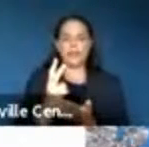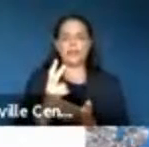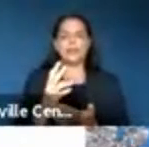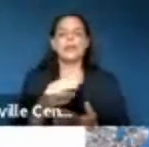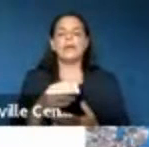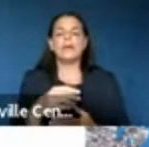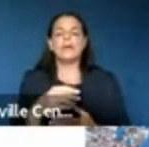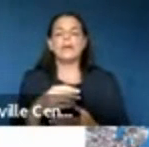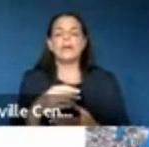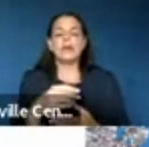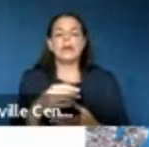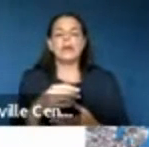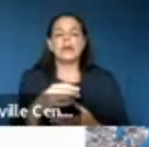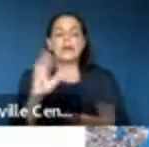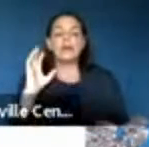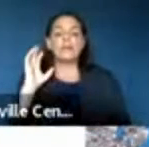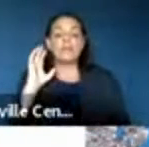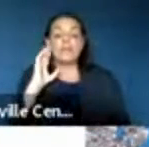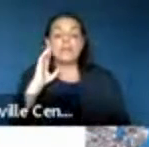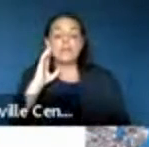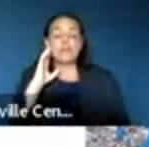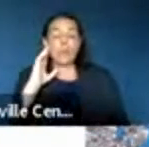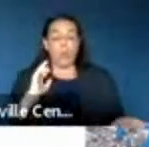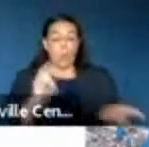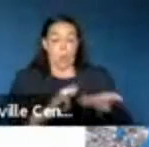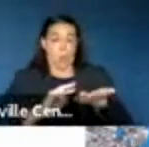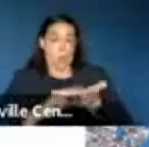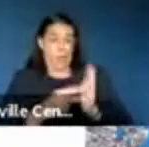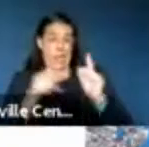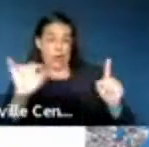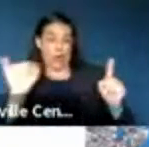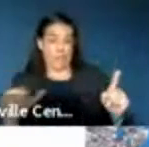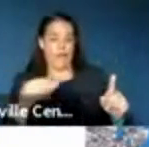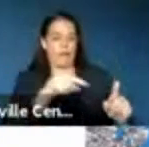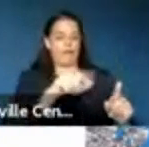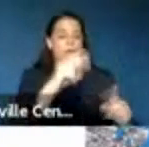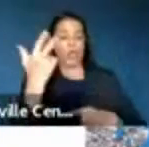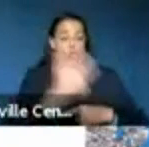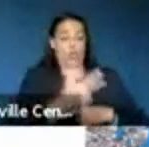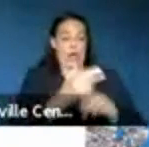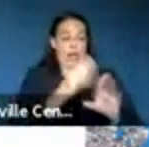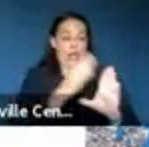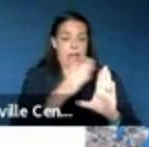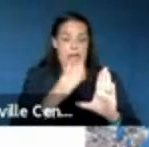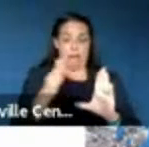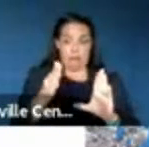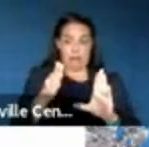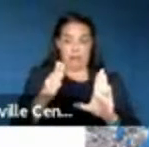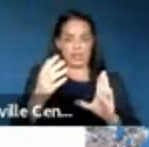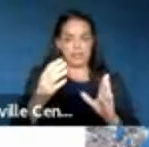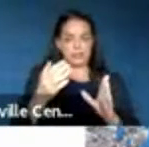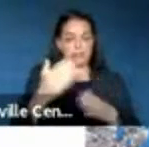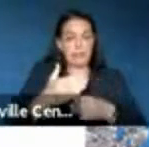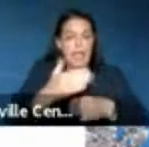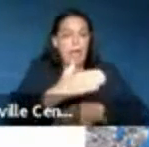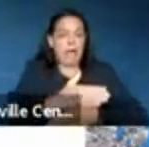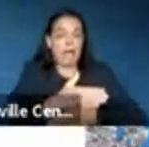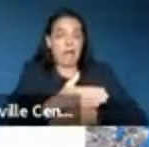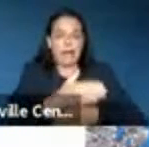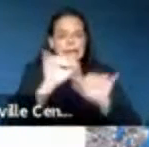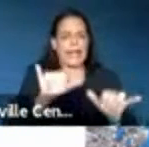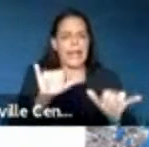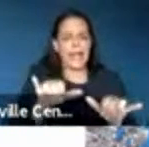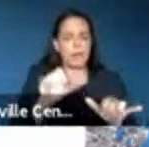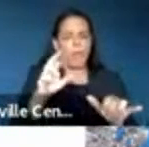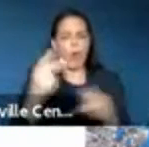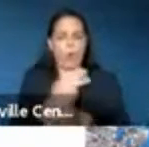what we mean by this is we are trying to see, are things getting better, staying the same, or are they getting worse? And if so, how